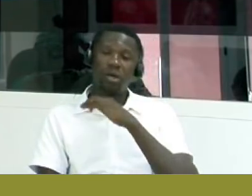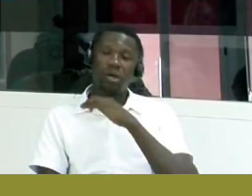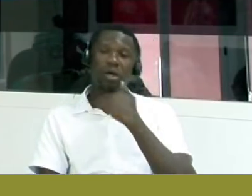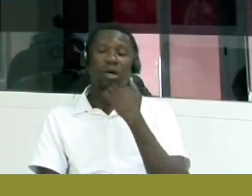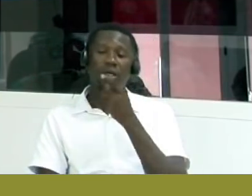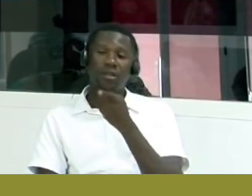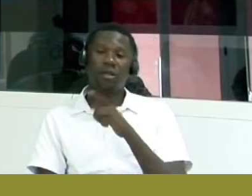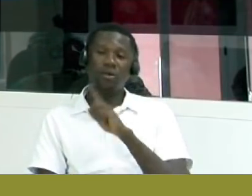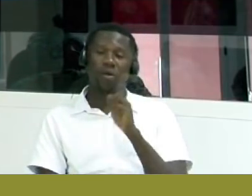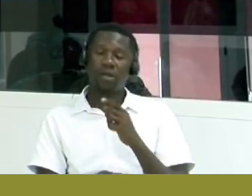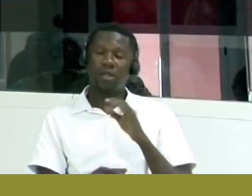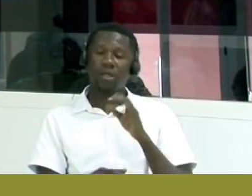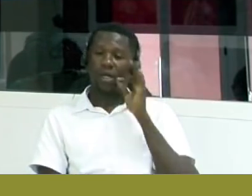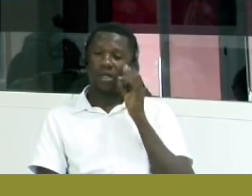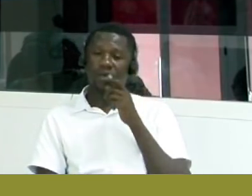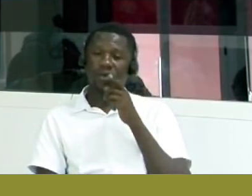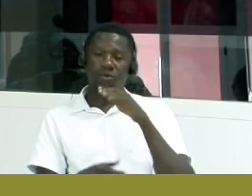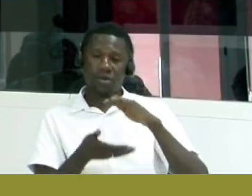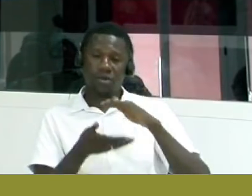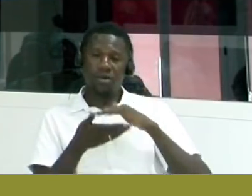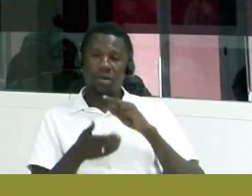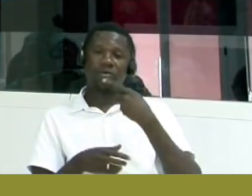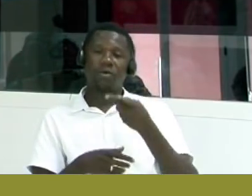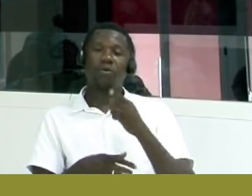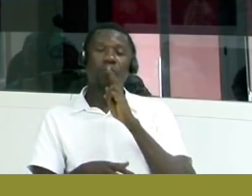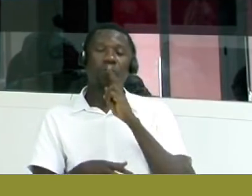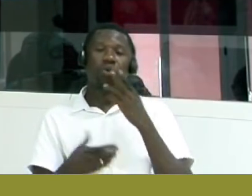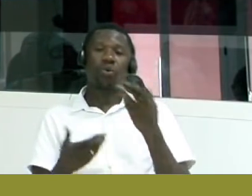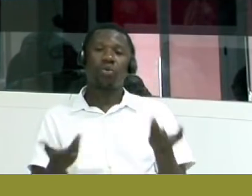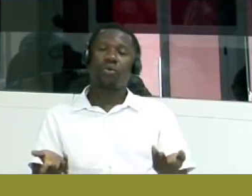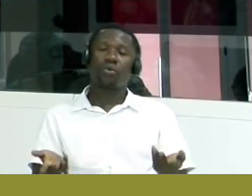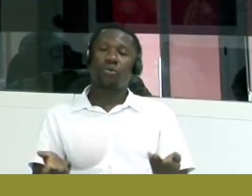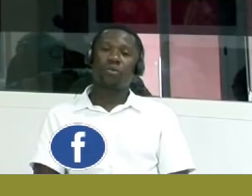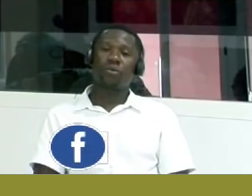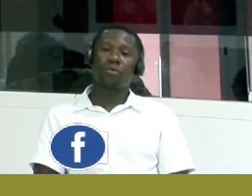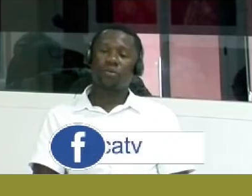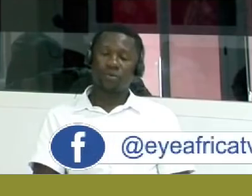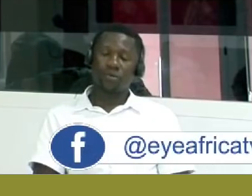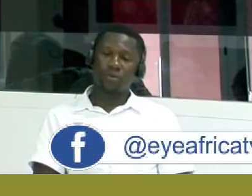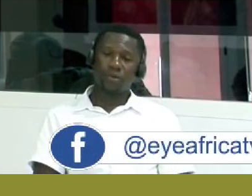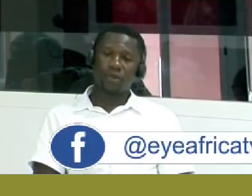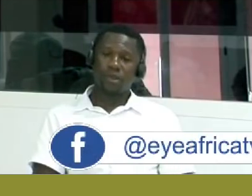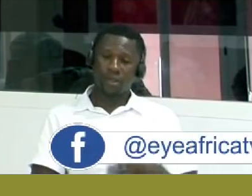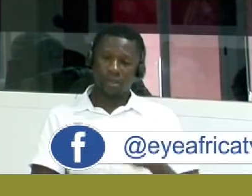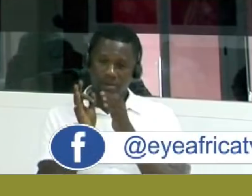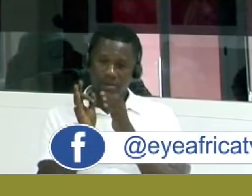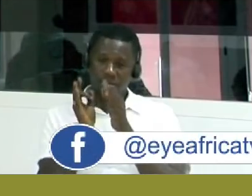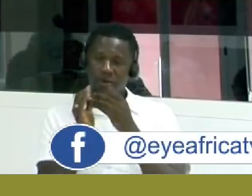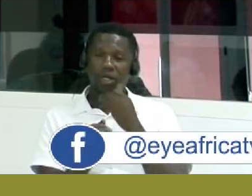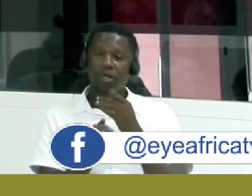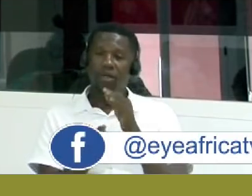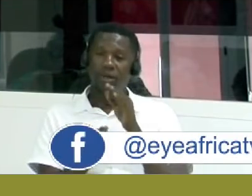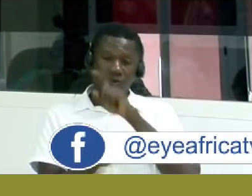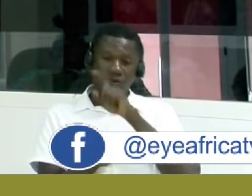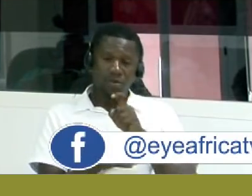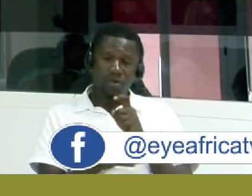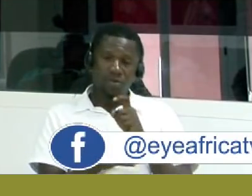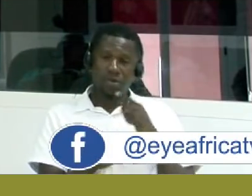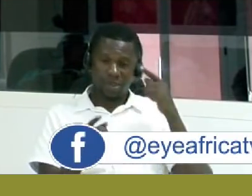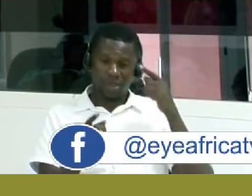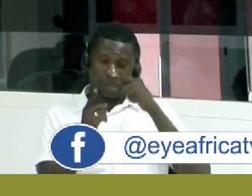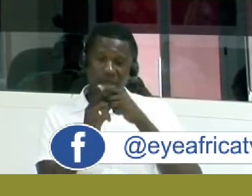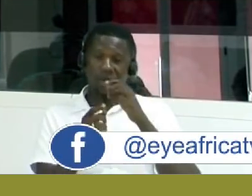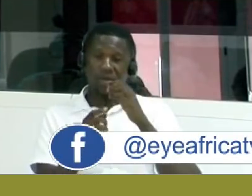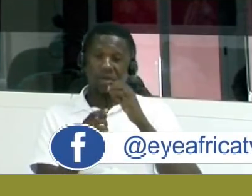and what were the answers you received from whom? In debriefing, you ask questions, direct questions, and you talk as a family.